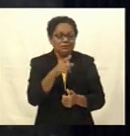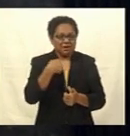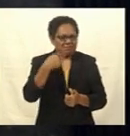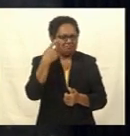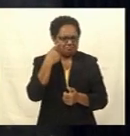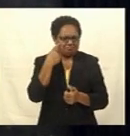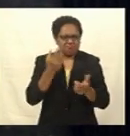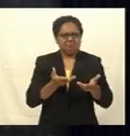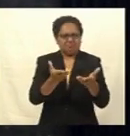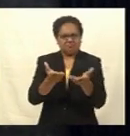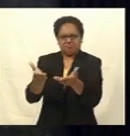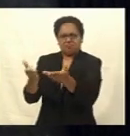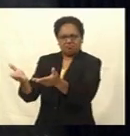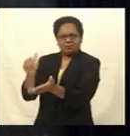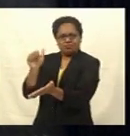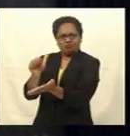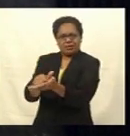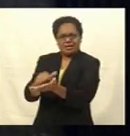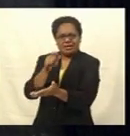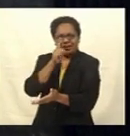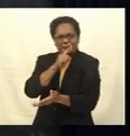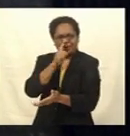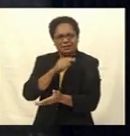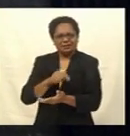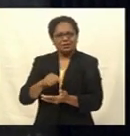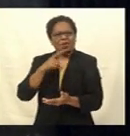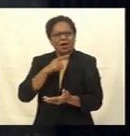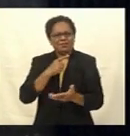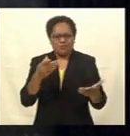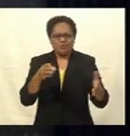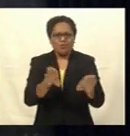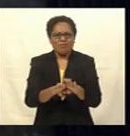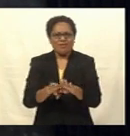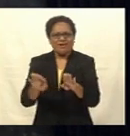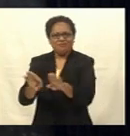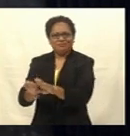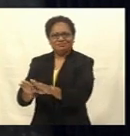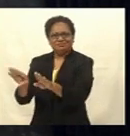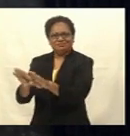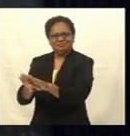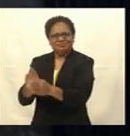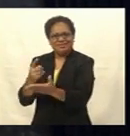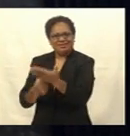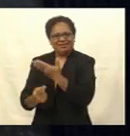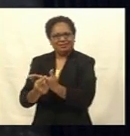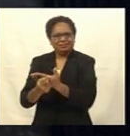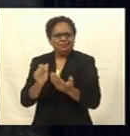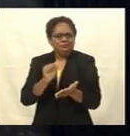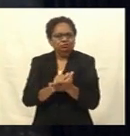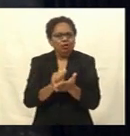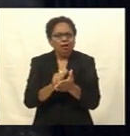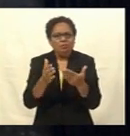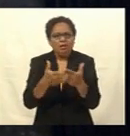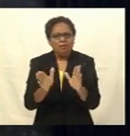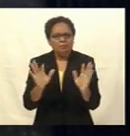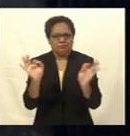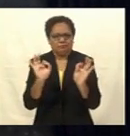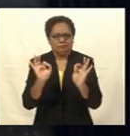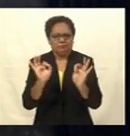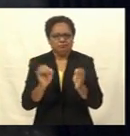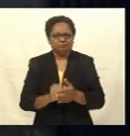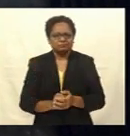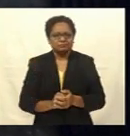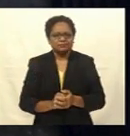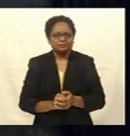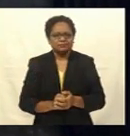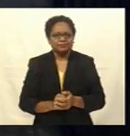people. Since they are going through the lockdown period, there was no other shop open, so they